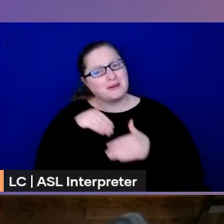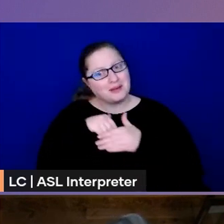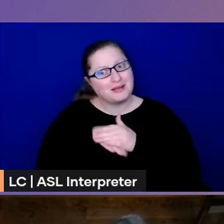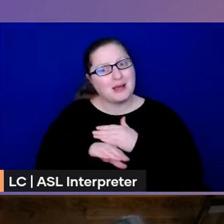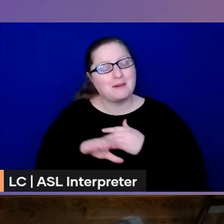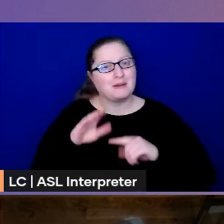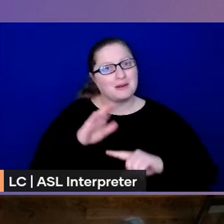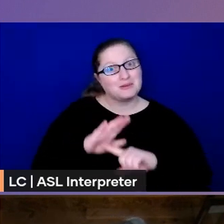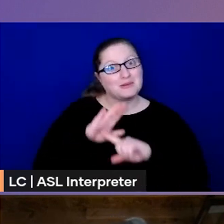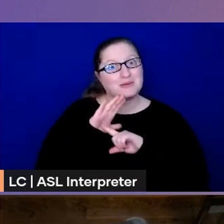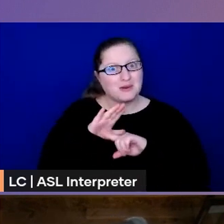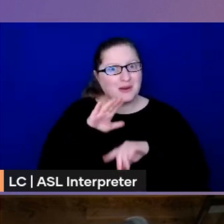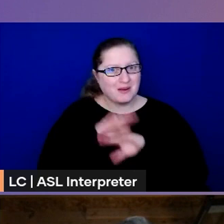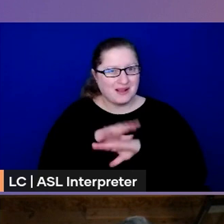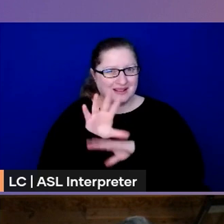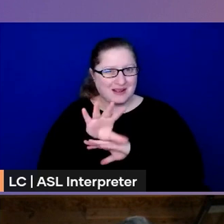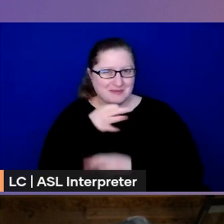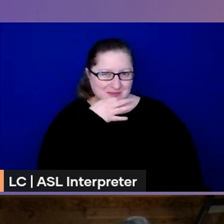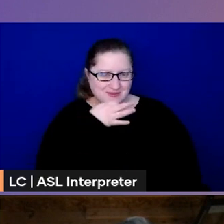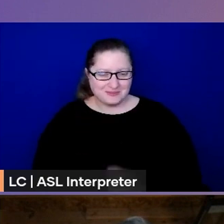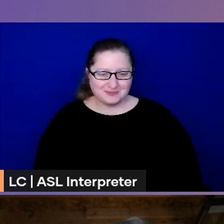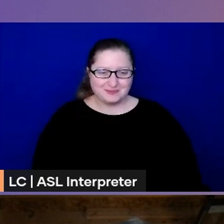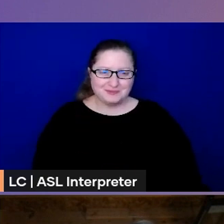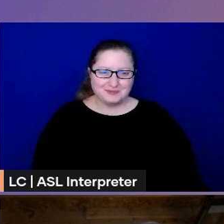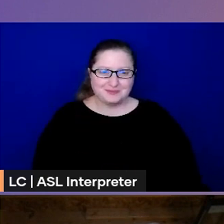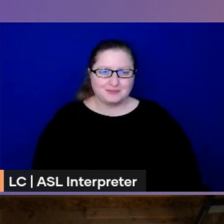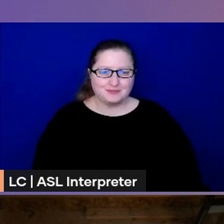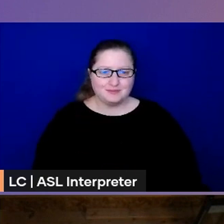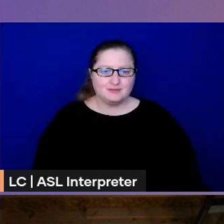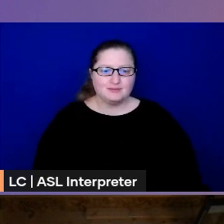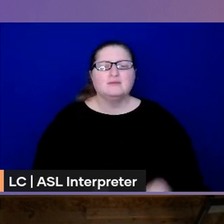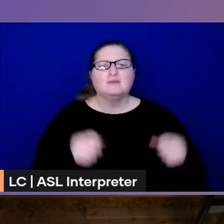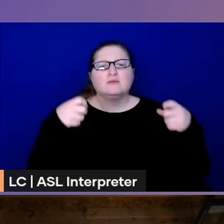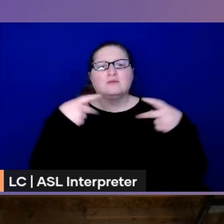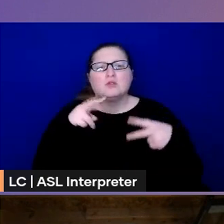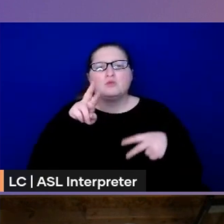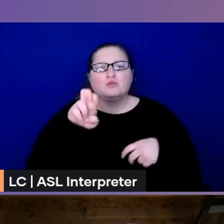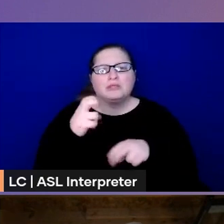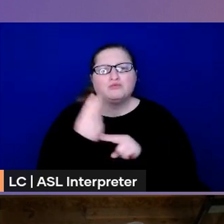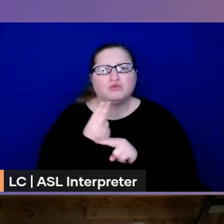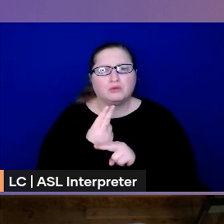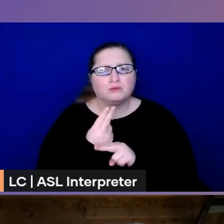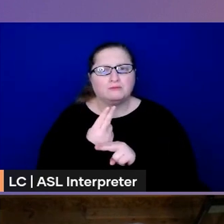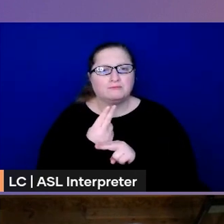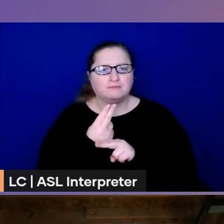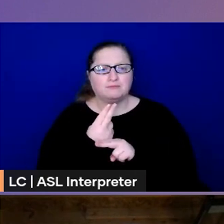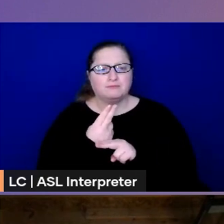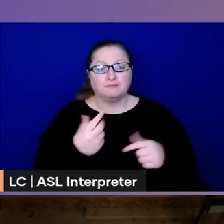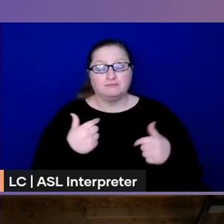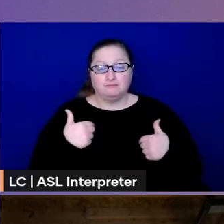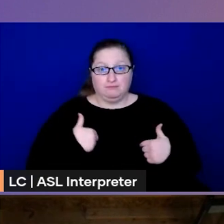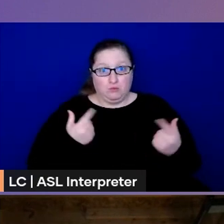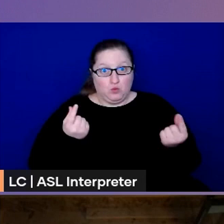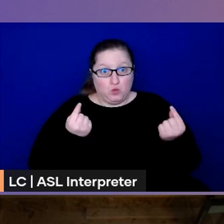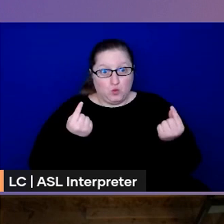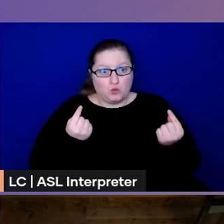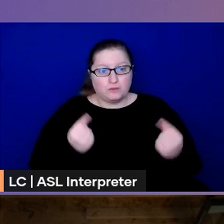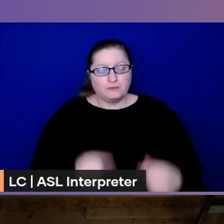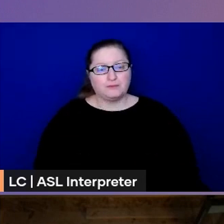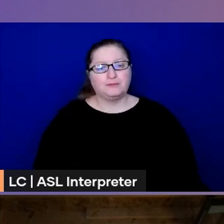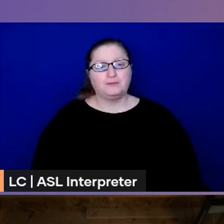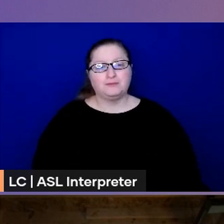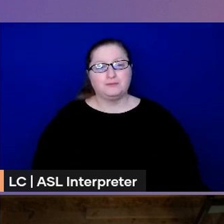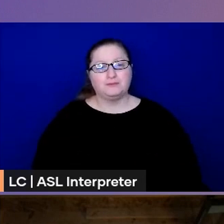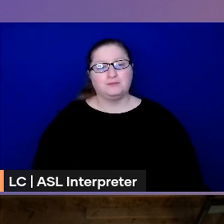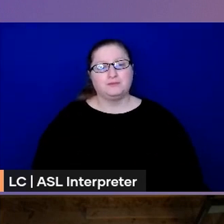up on the desk here. So code reuse. What I do is I use Git submodules,